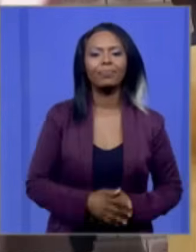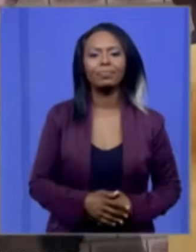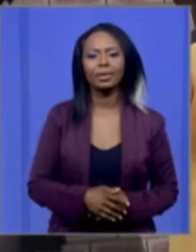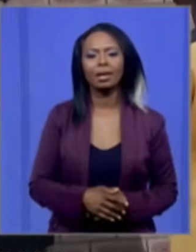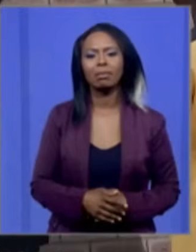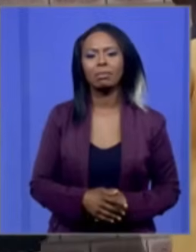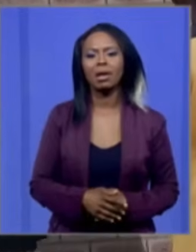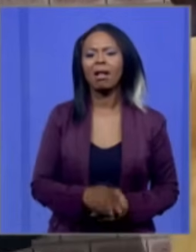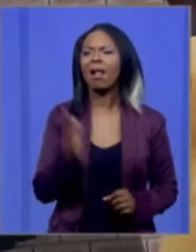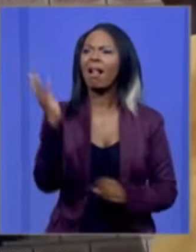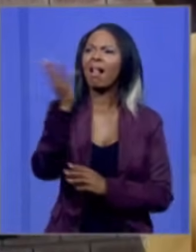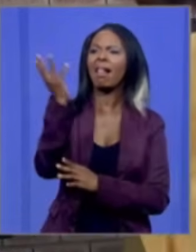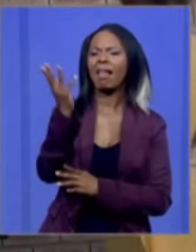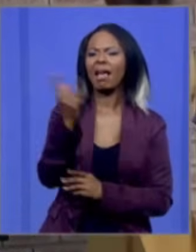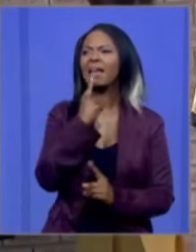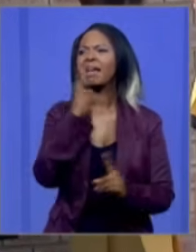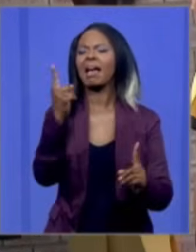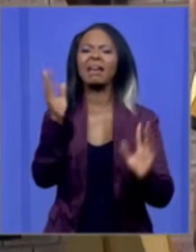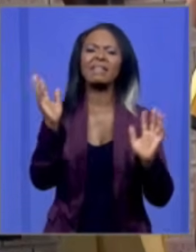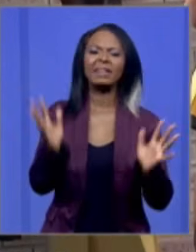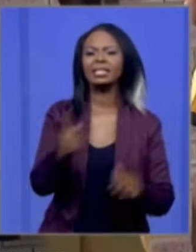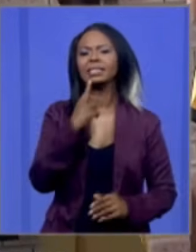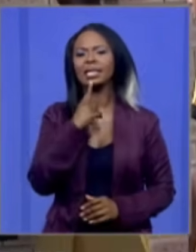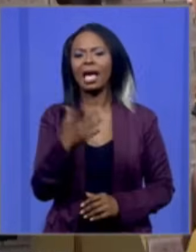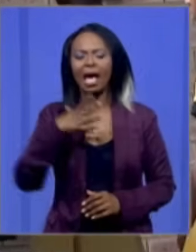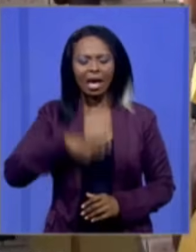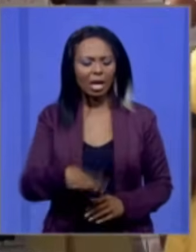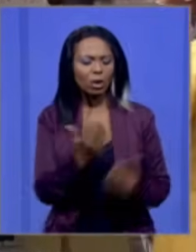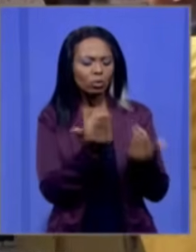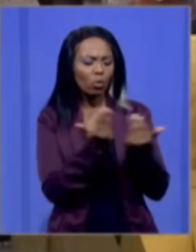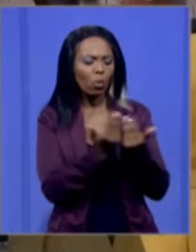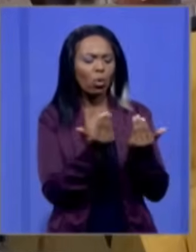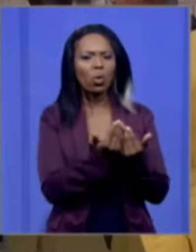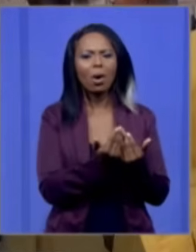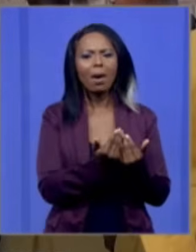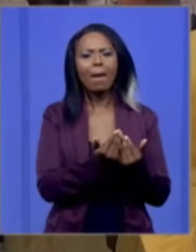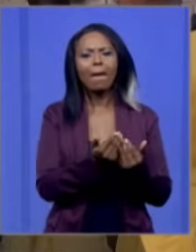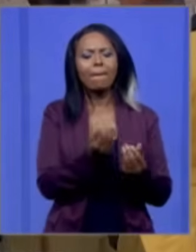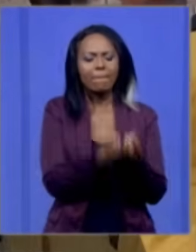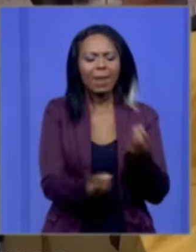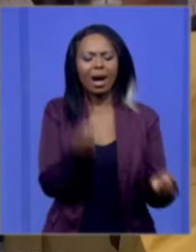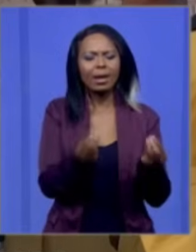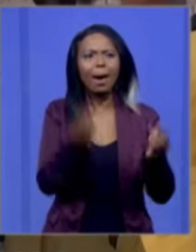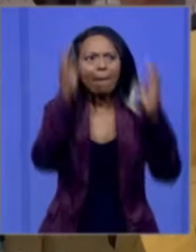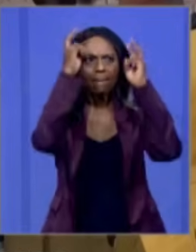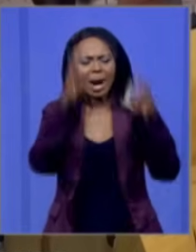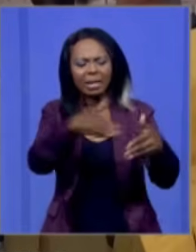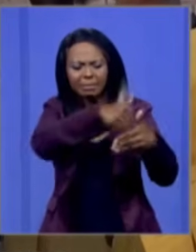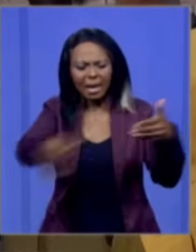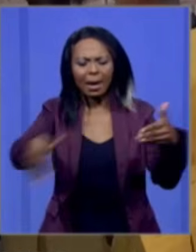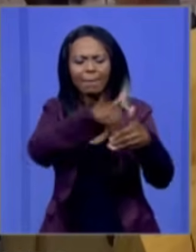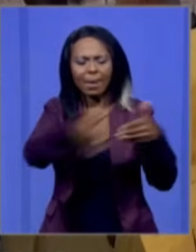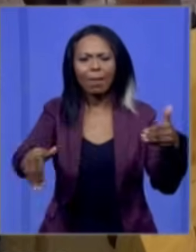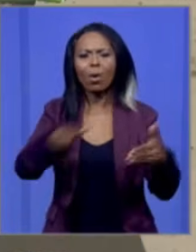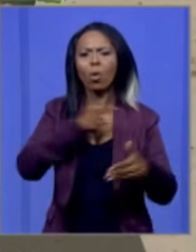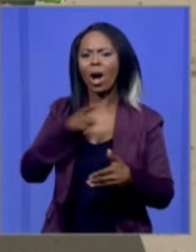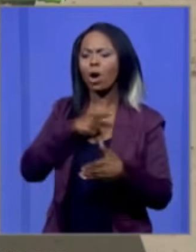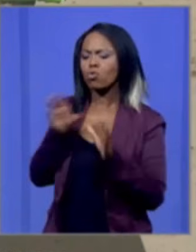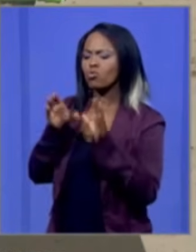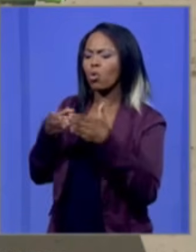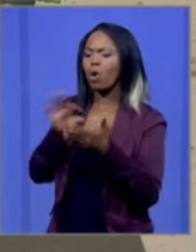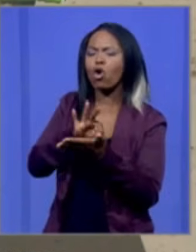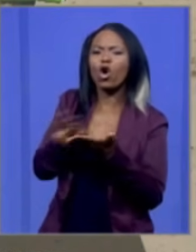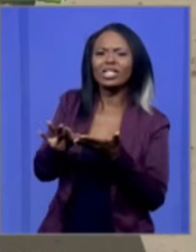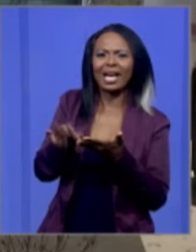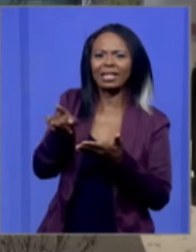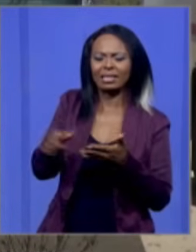go tswaing go na le sekolo sengwe se leng gore bana ba ntshitswe mo dibeseng ke bangwe ba leng gore ke borra dikontraka ba dibese. Ka ba Lefapha